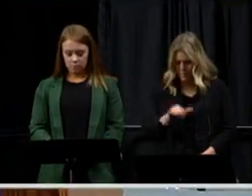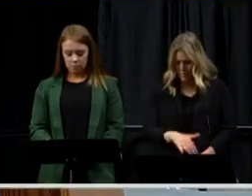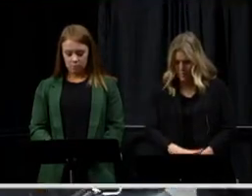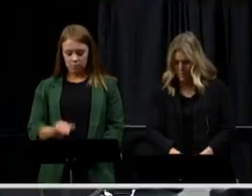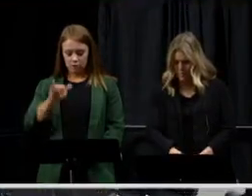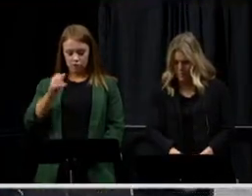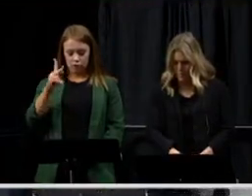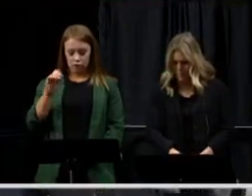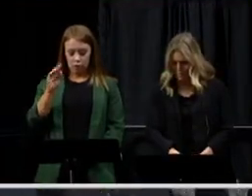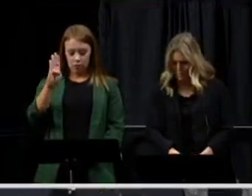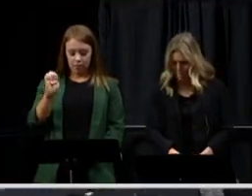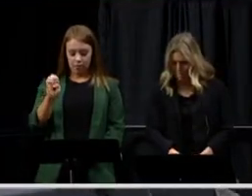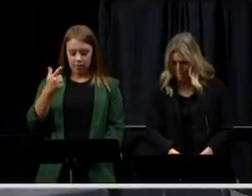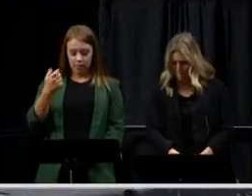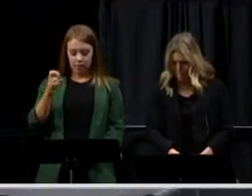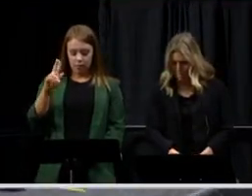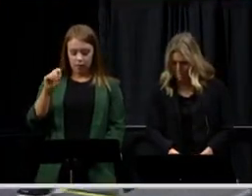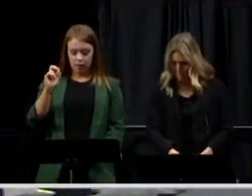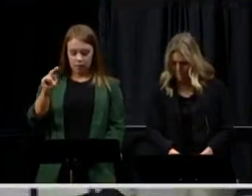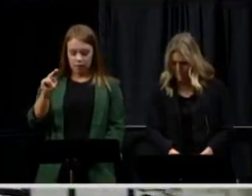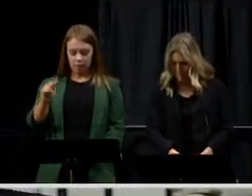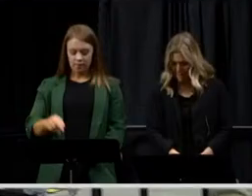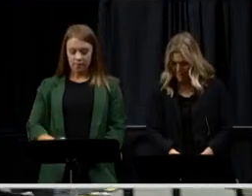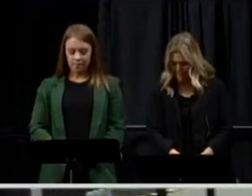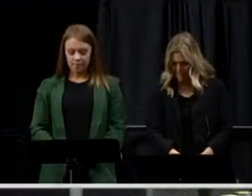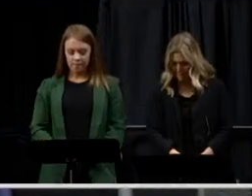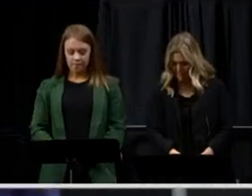Jacoby Ahmad Gerton.